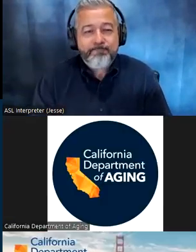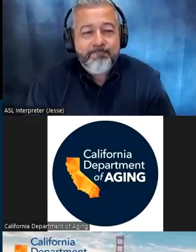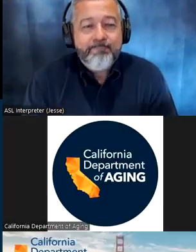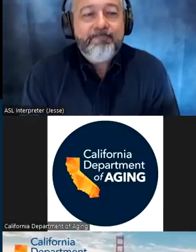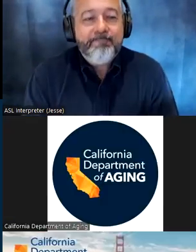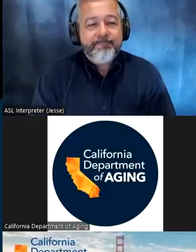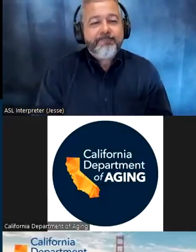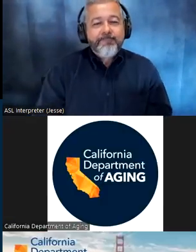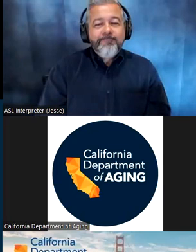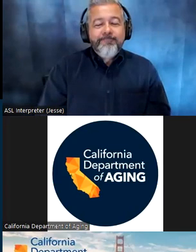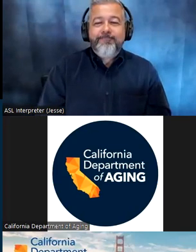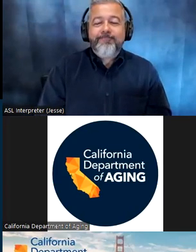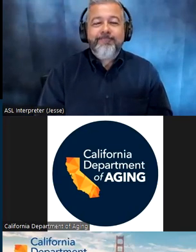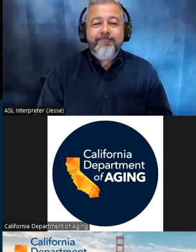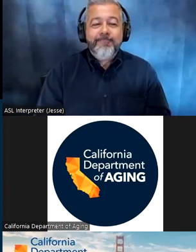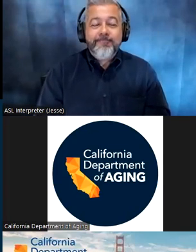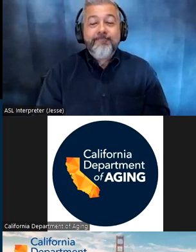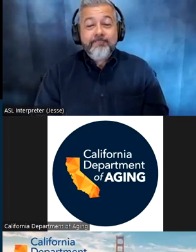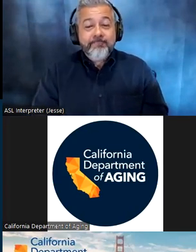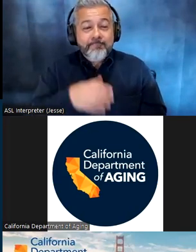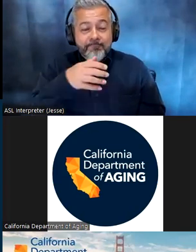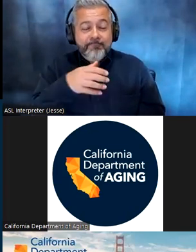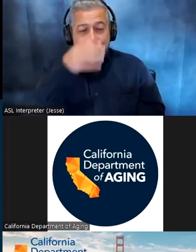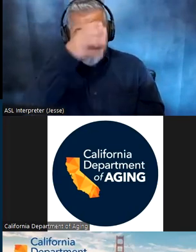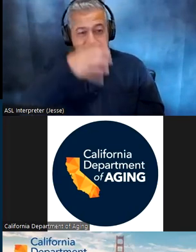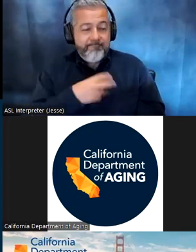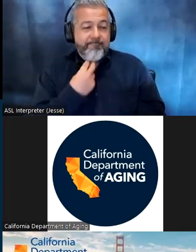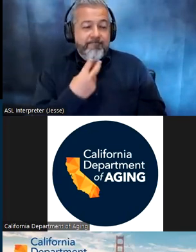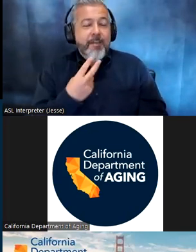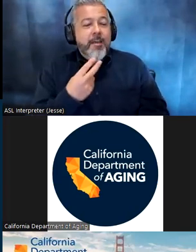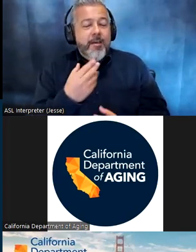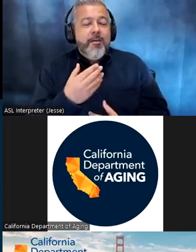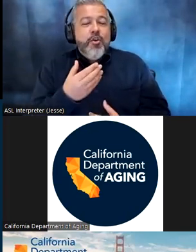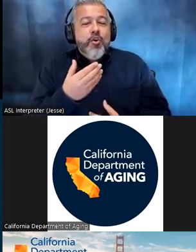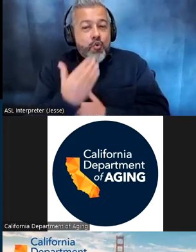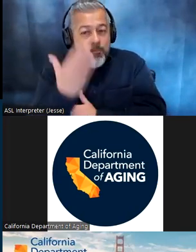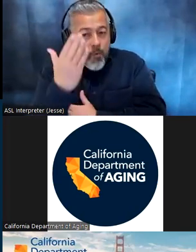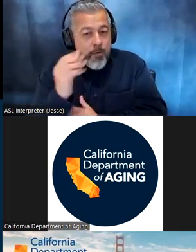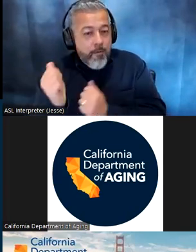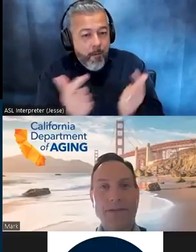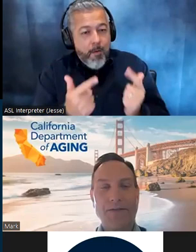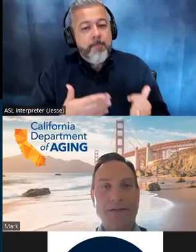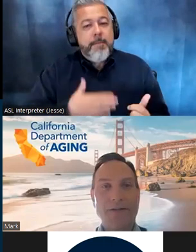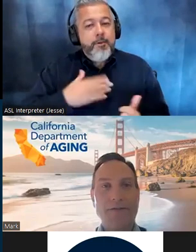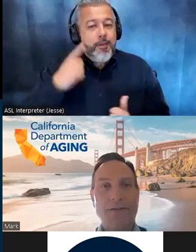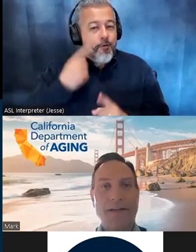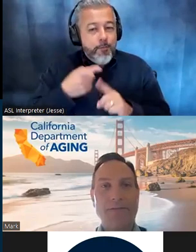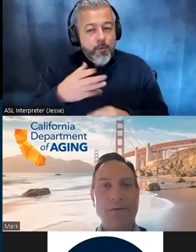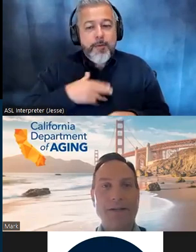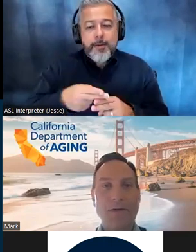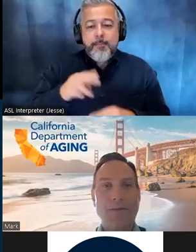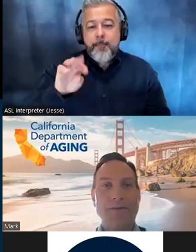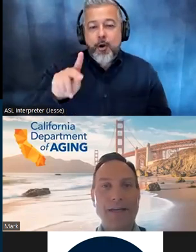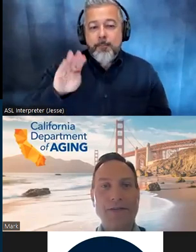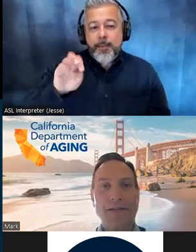Oh, good morning, everybody. It is great to be here with you this morning. My name is Mark Beckley, and I'm the Chief Deputy Director for the